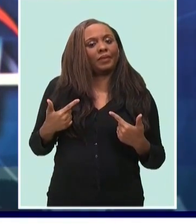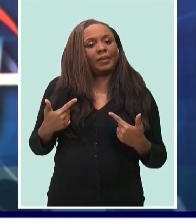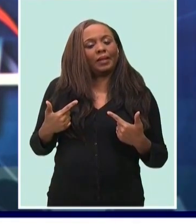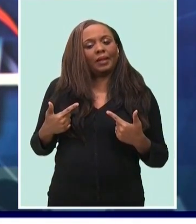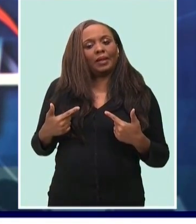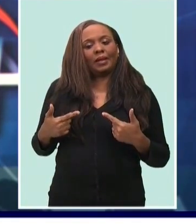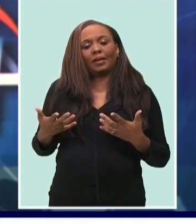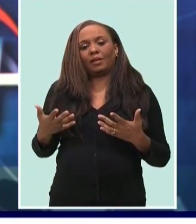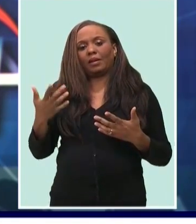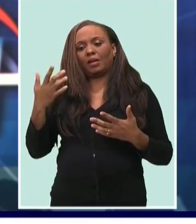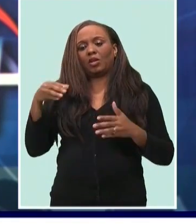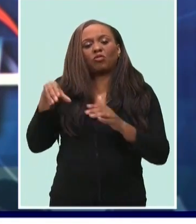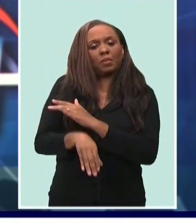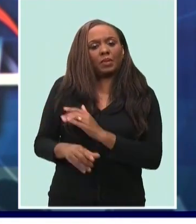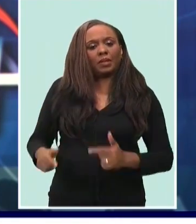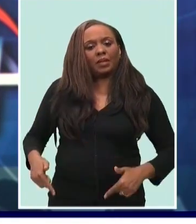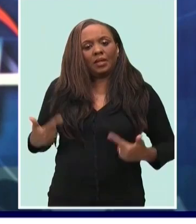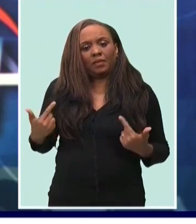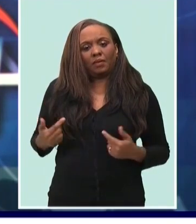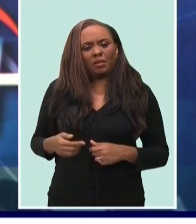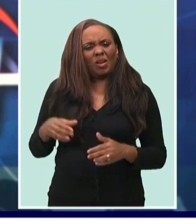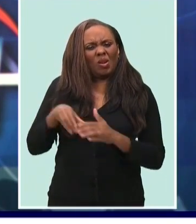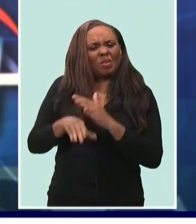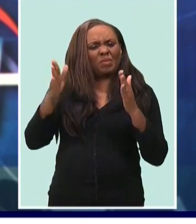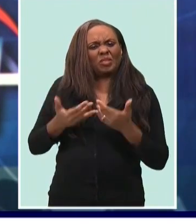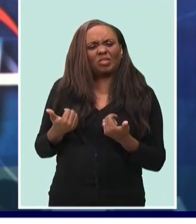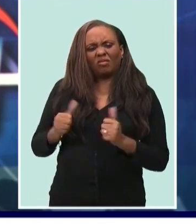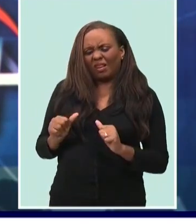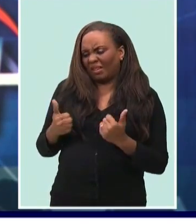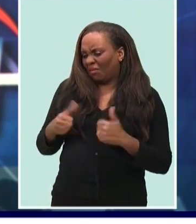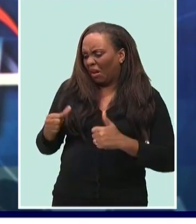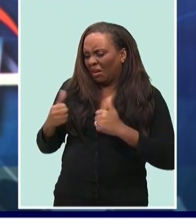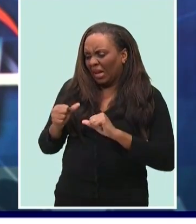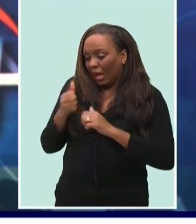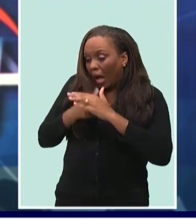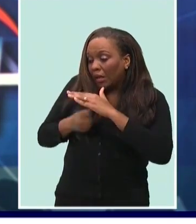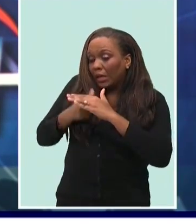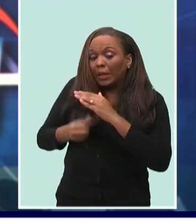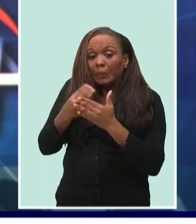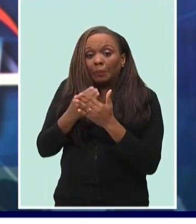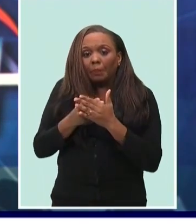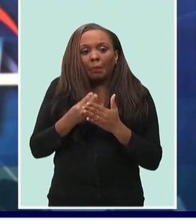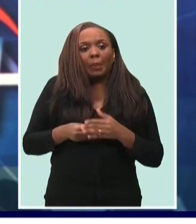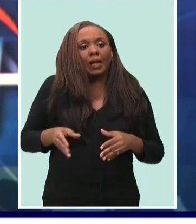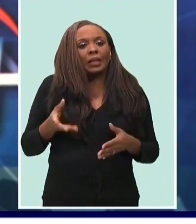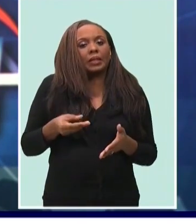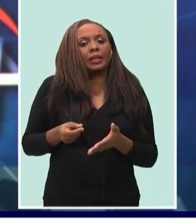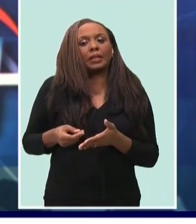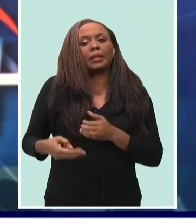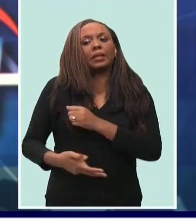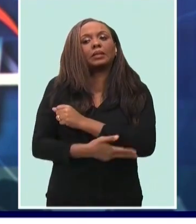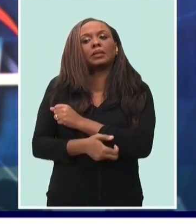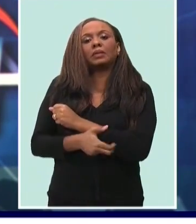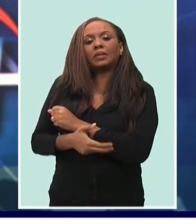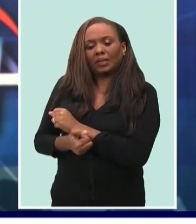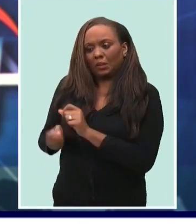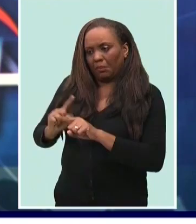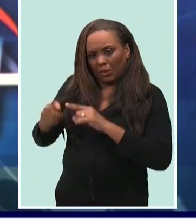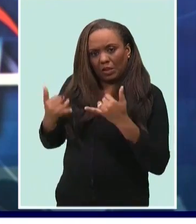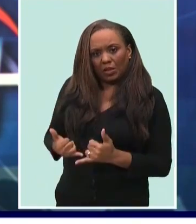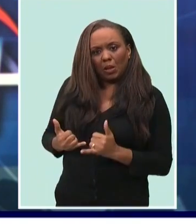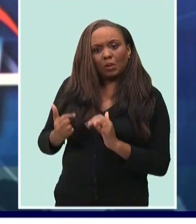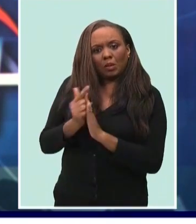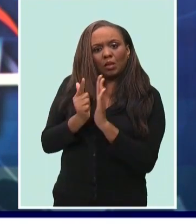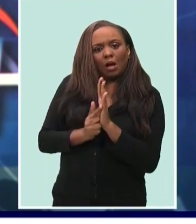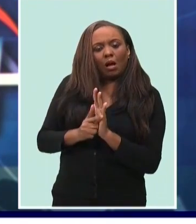the sophisticated criminal tries all means to hide the proceeds, but stressed that this legislation assists in going